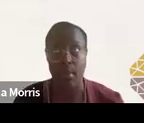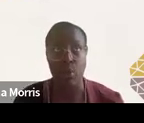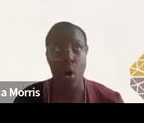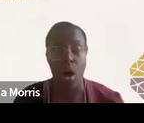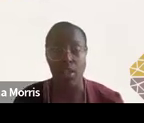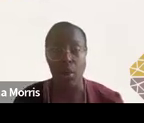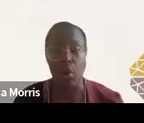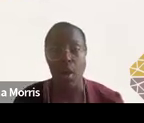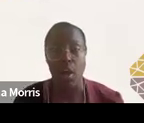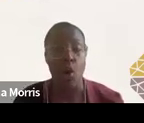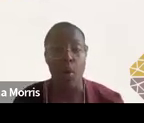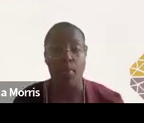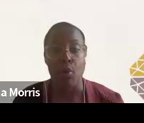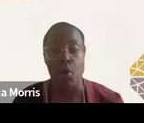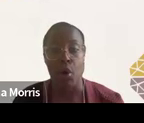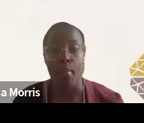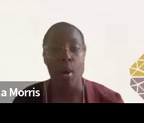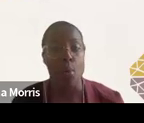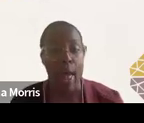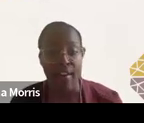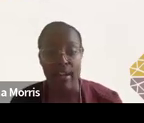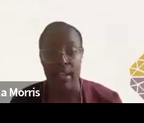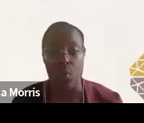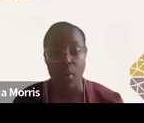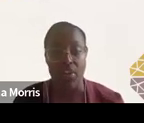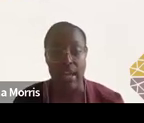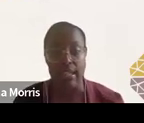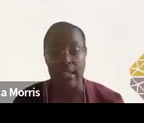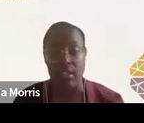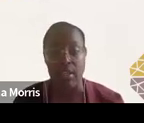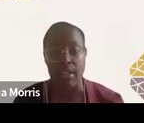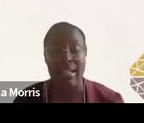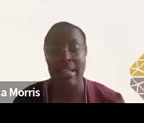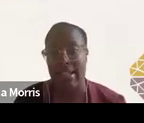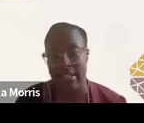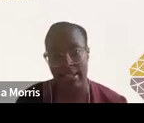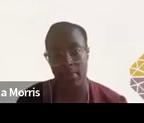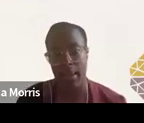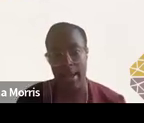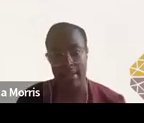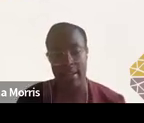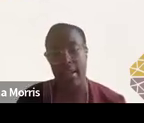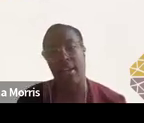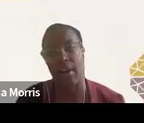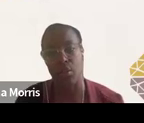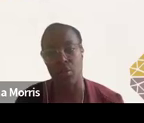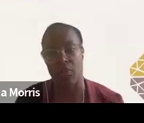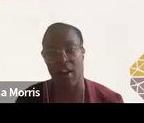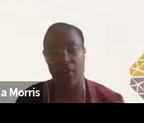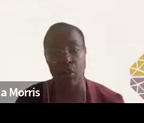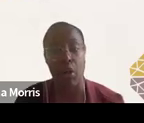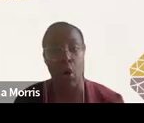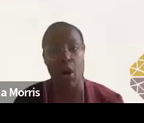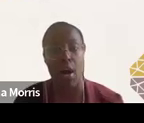this a good time to also equip your mobile advocate with things such as testing supplies that they can give out